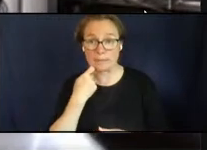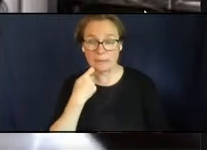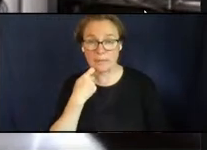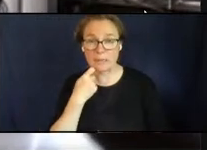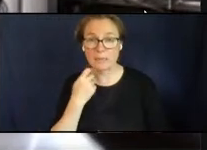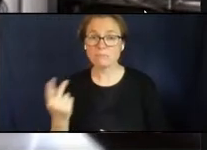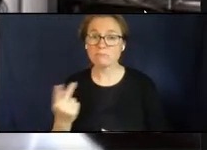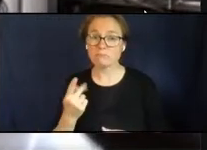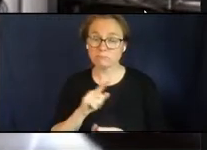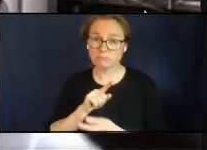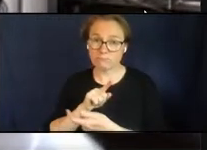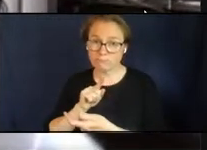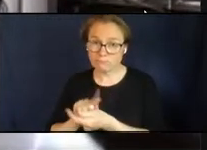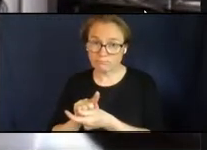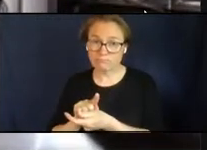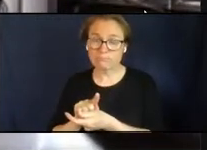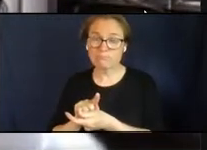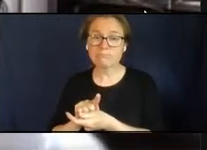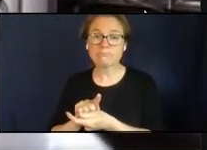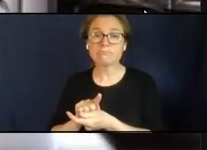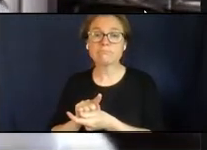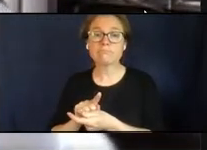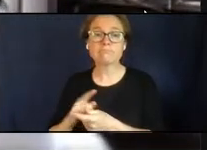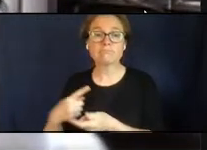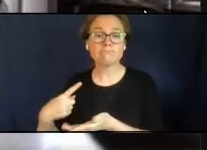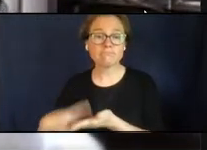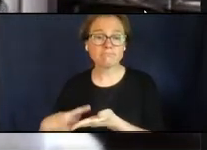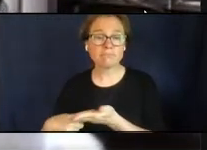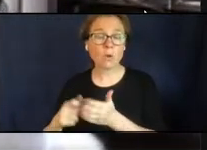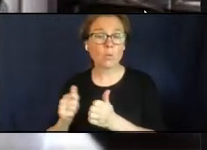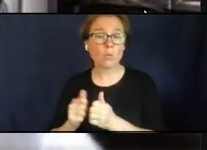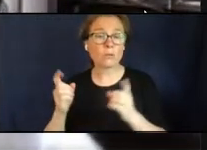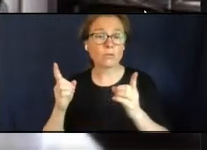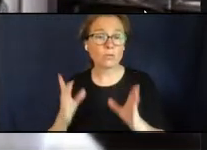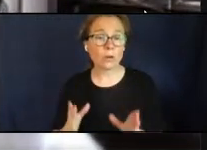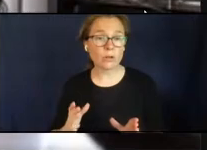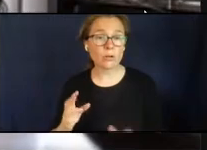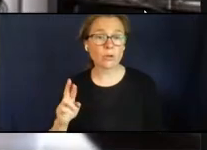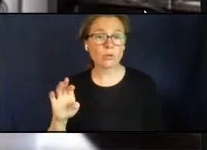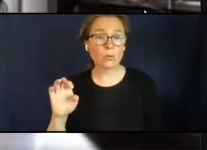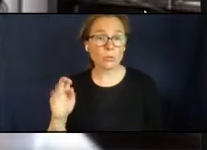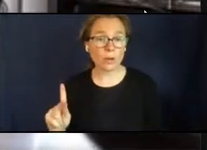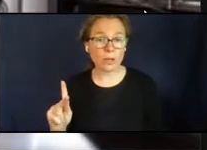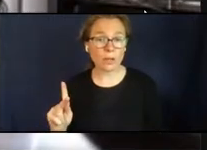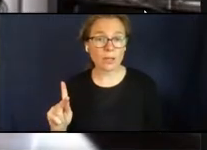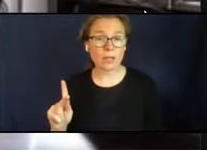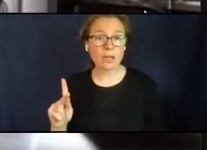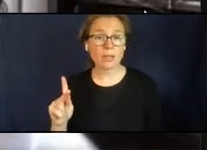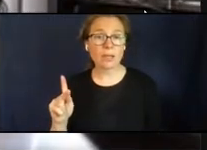met with the directors of the RIC program there.